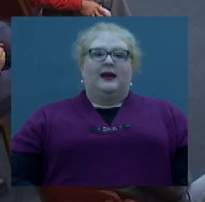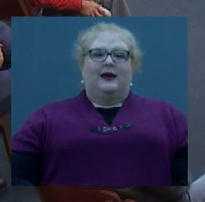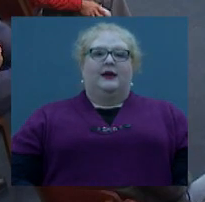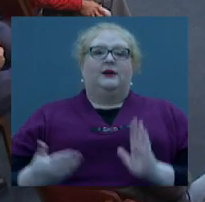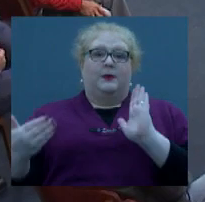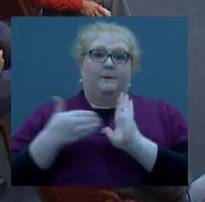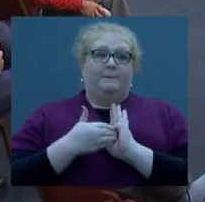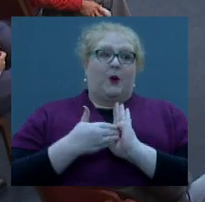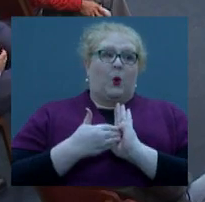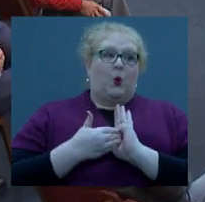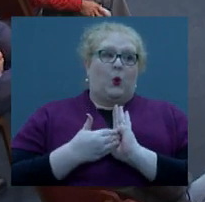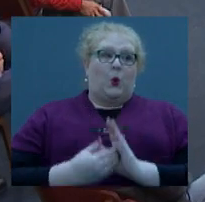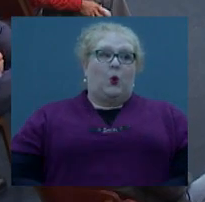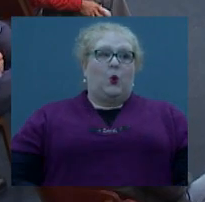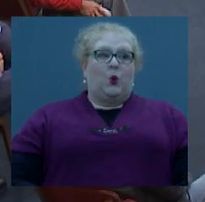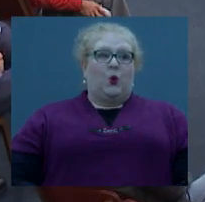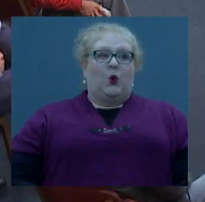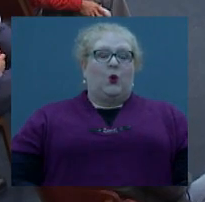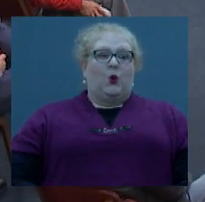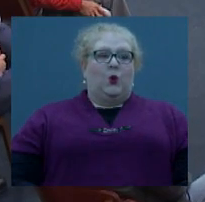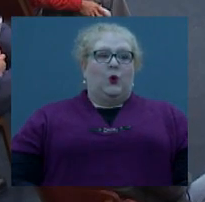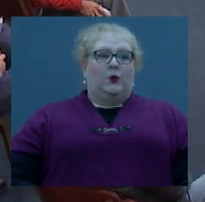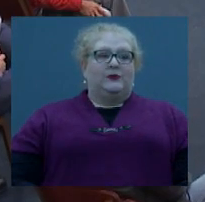If you're opposed,